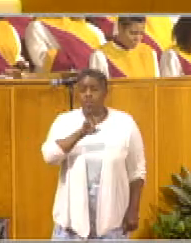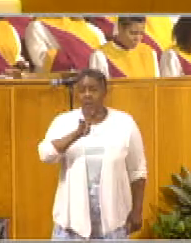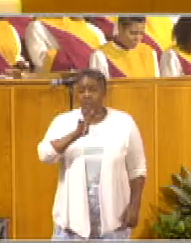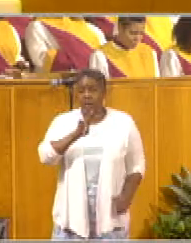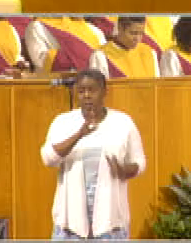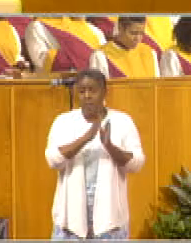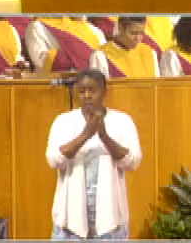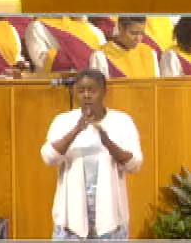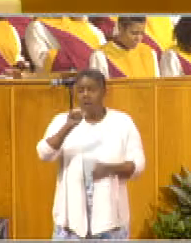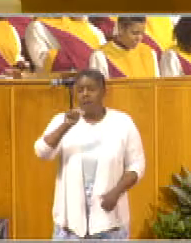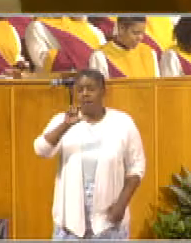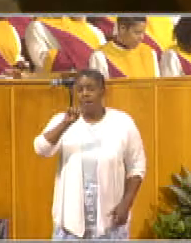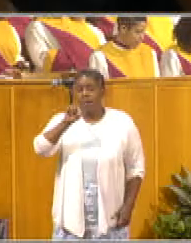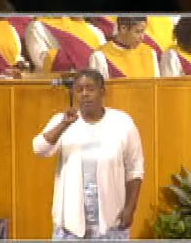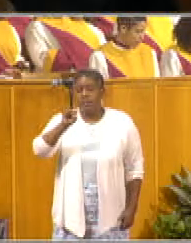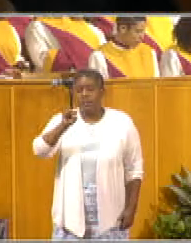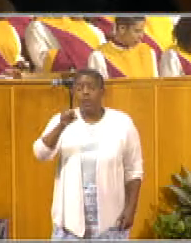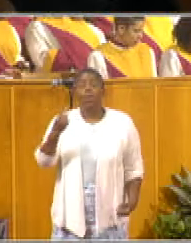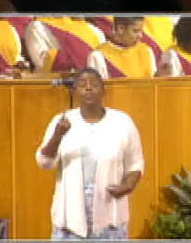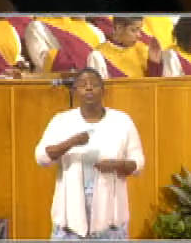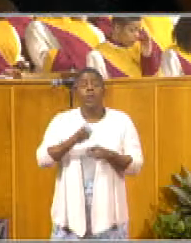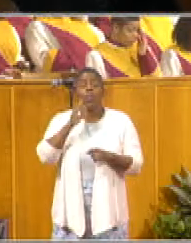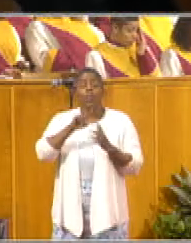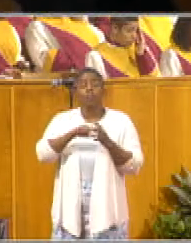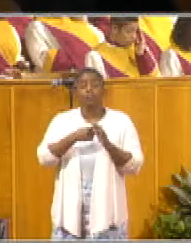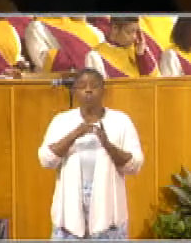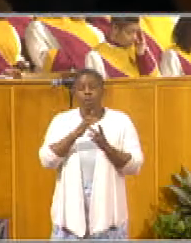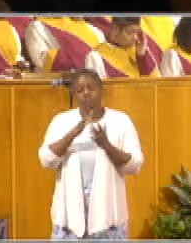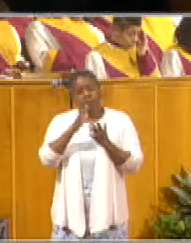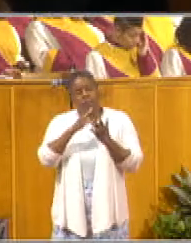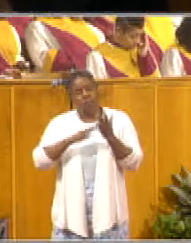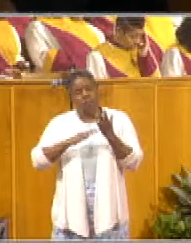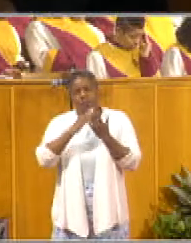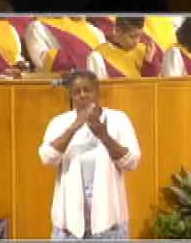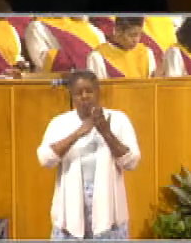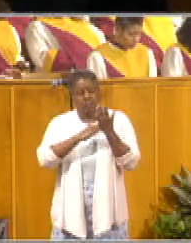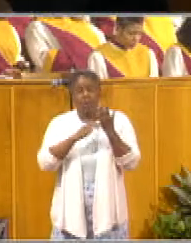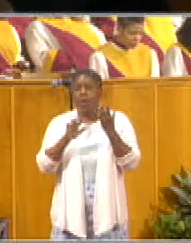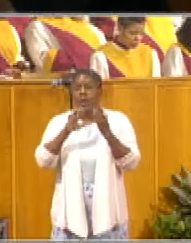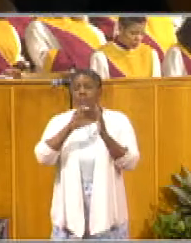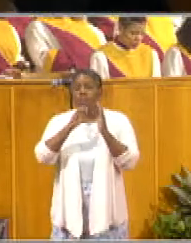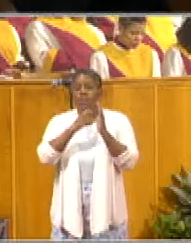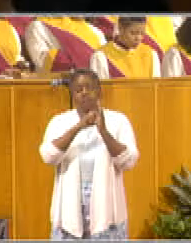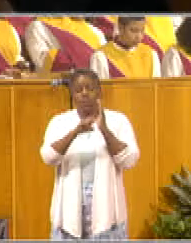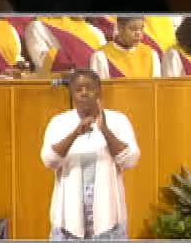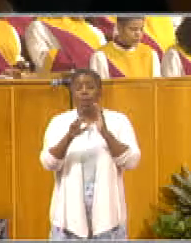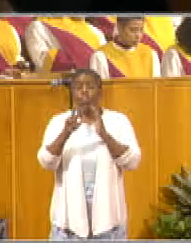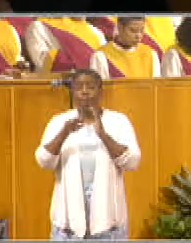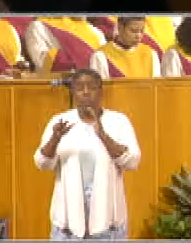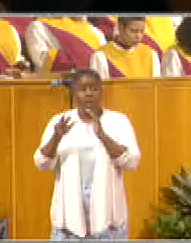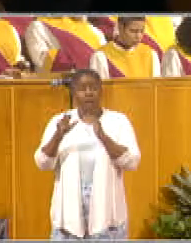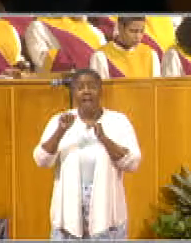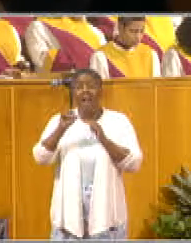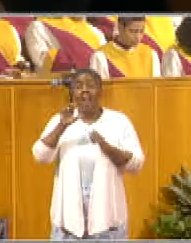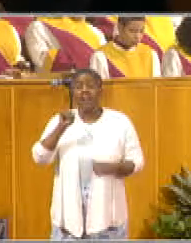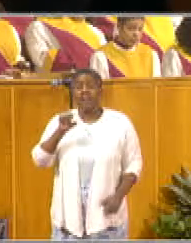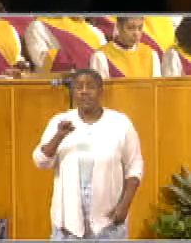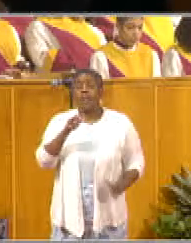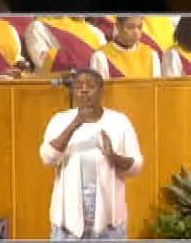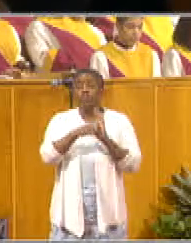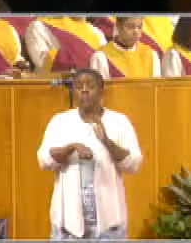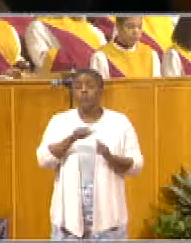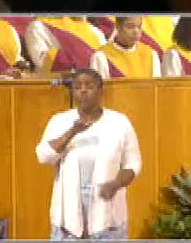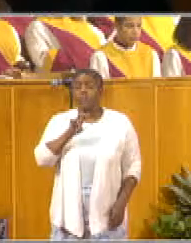Acts. Today we want to pick up midway through in verse 33. If you would join in with me, Acts